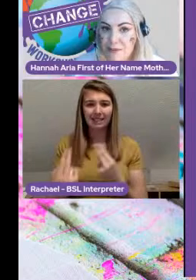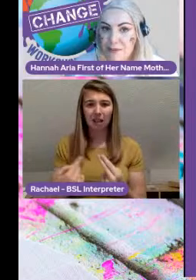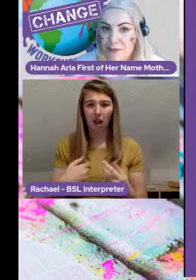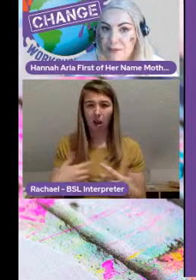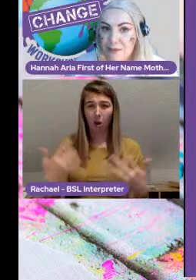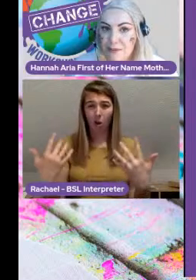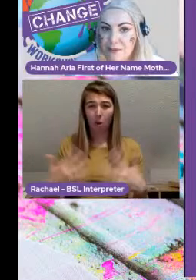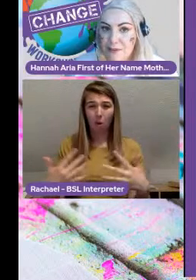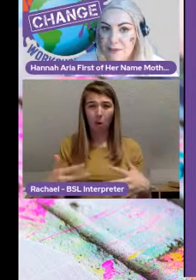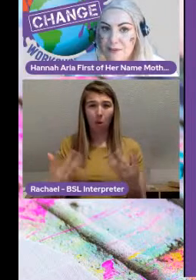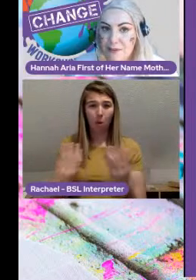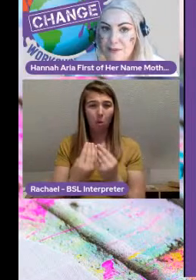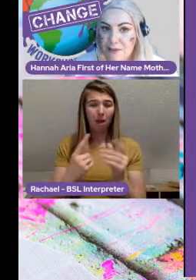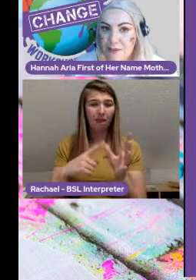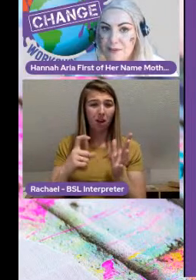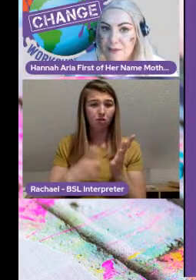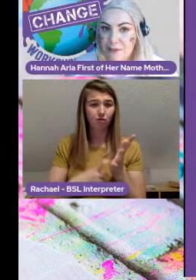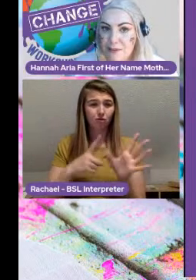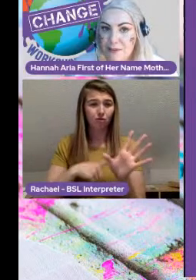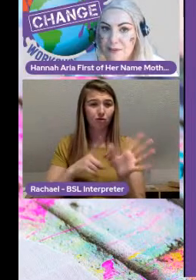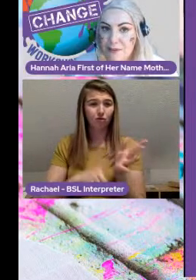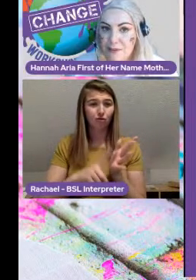That must have been